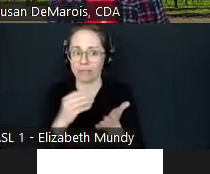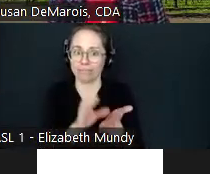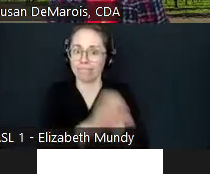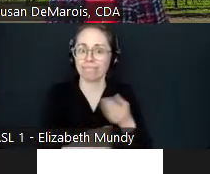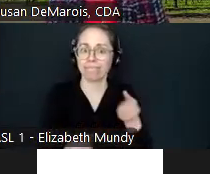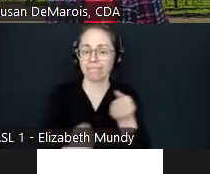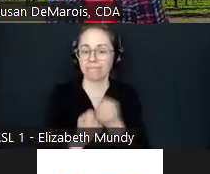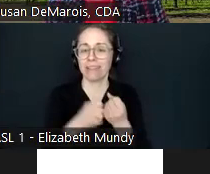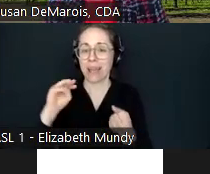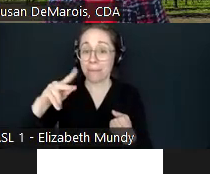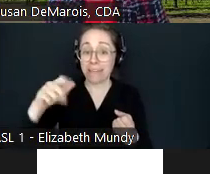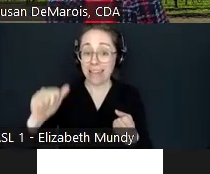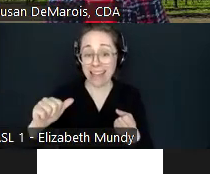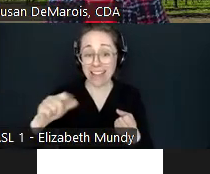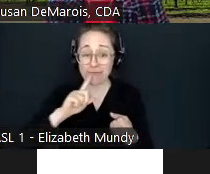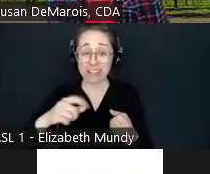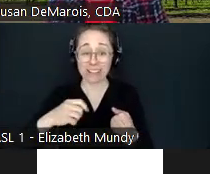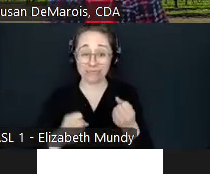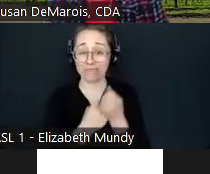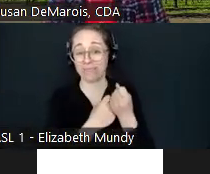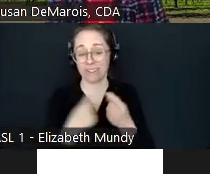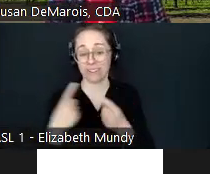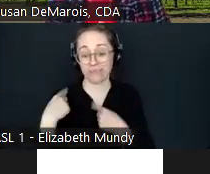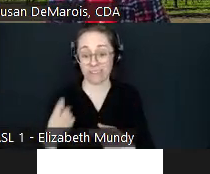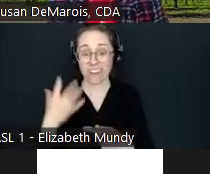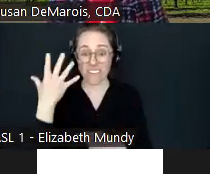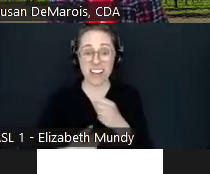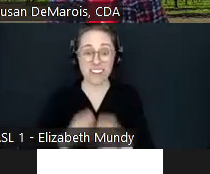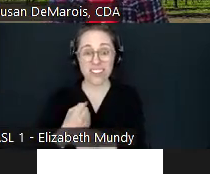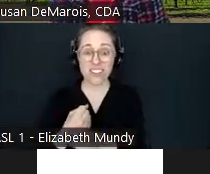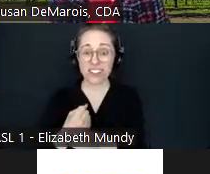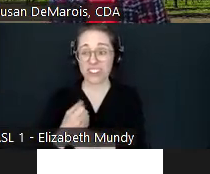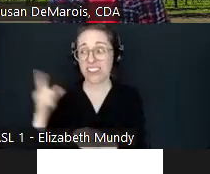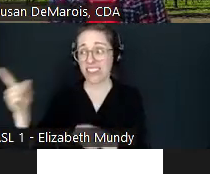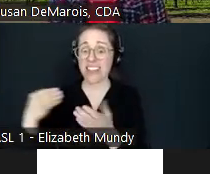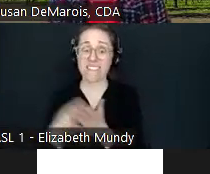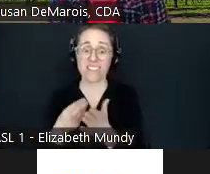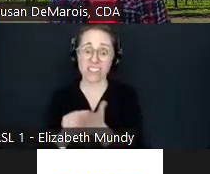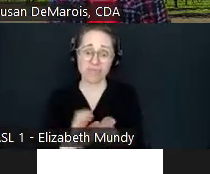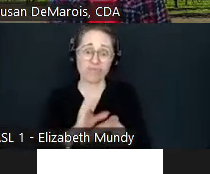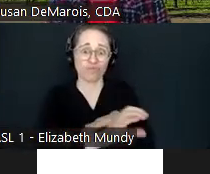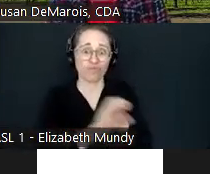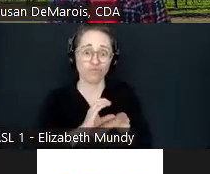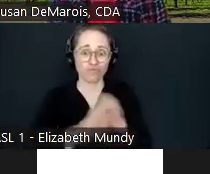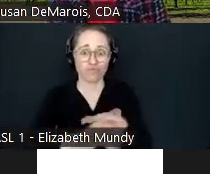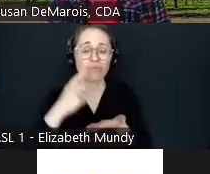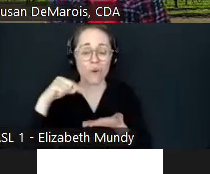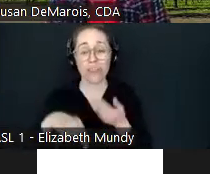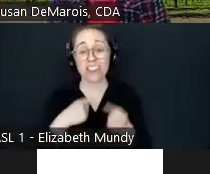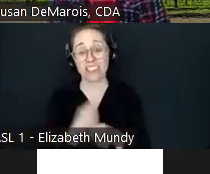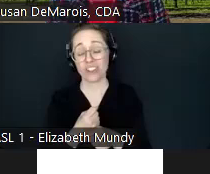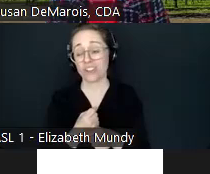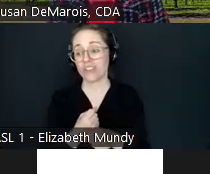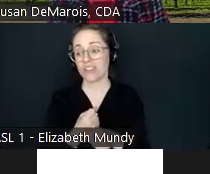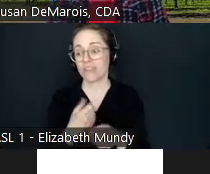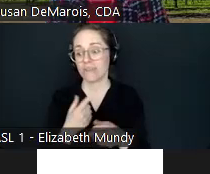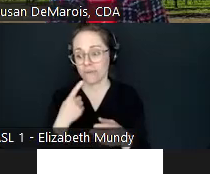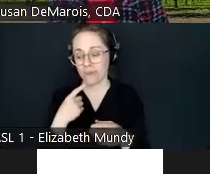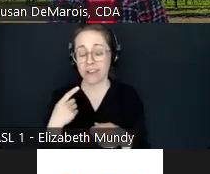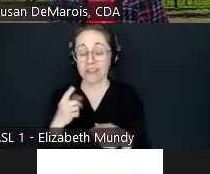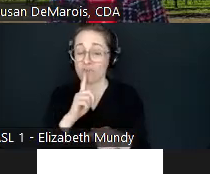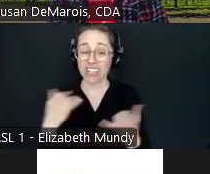even launched. They're now 5 years in that they've been funding this, and especially in this fiscal climate that we're